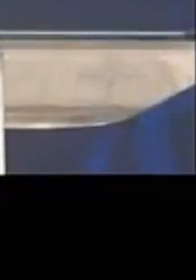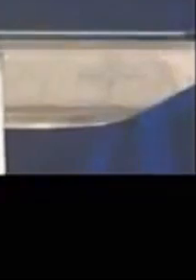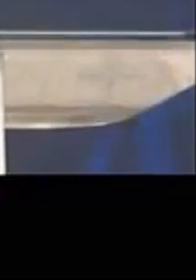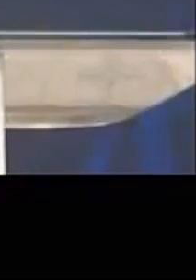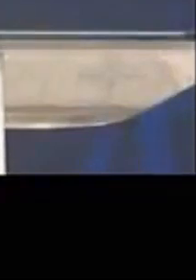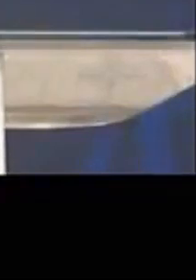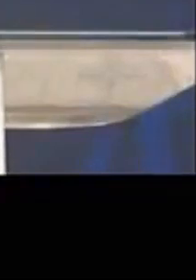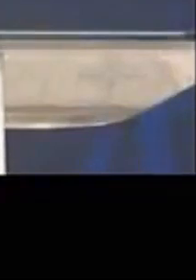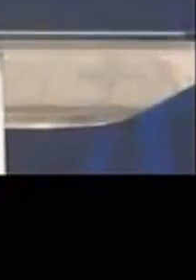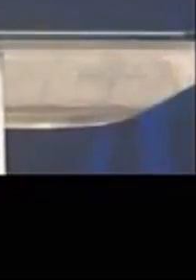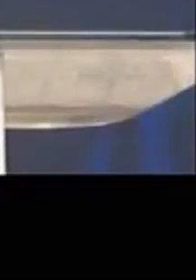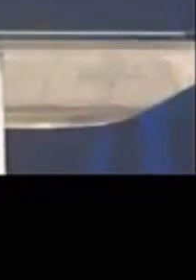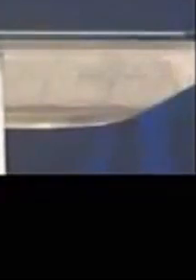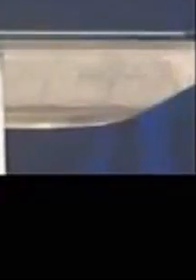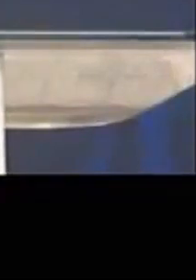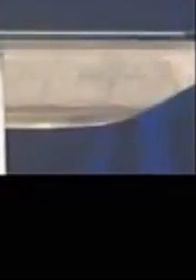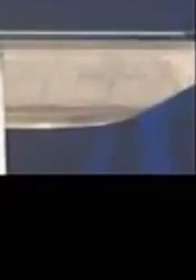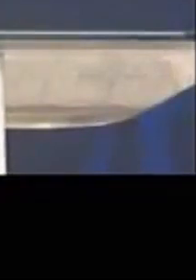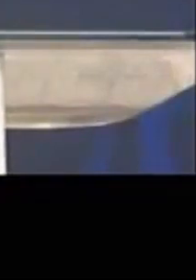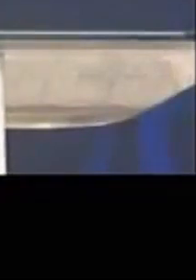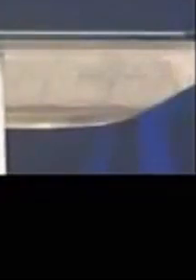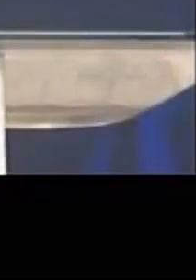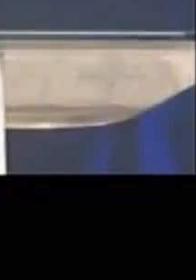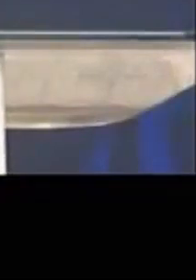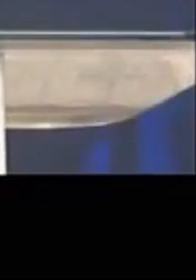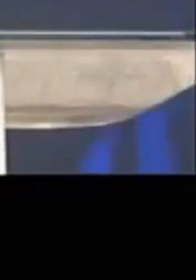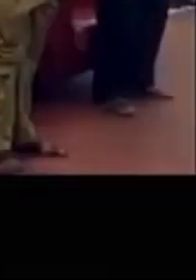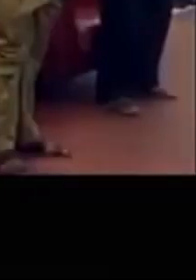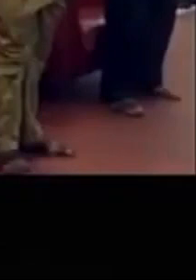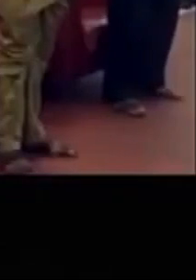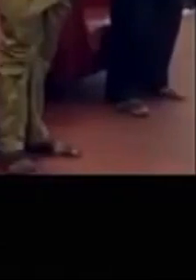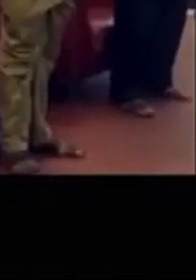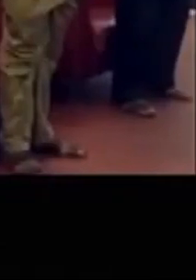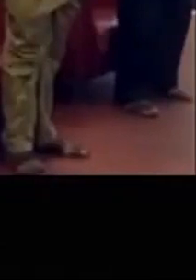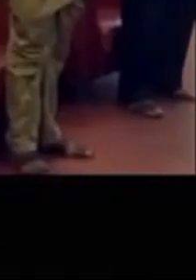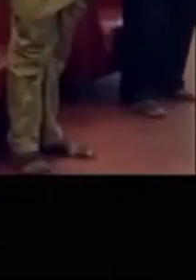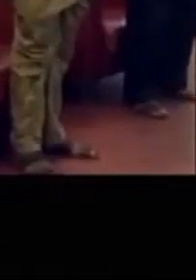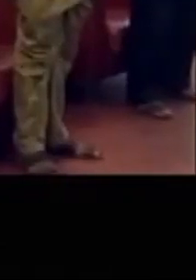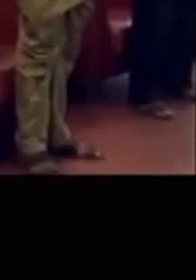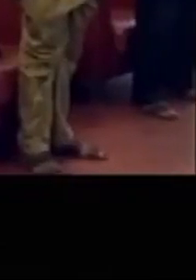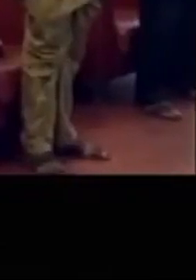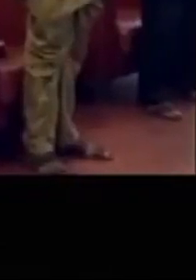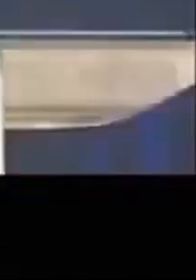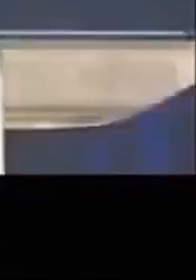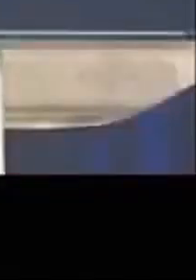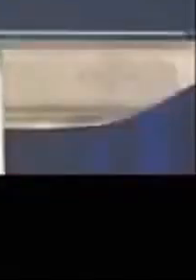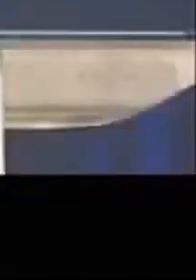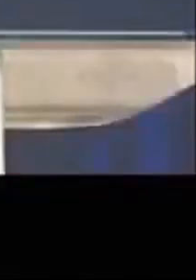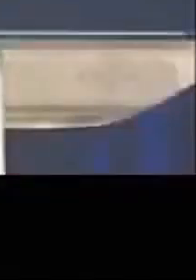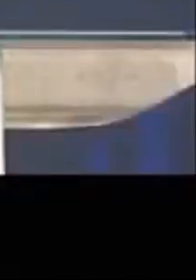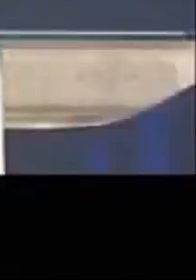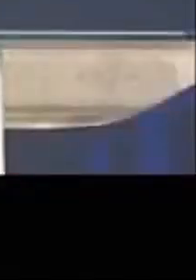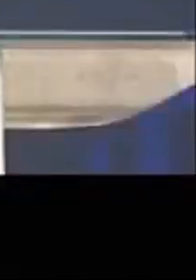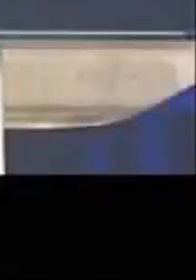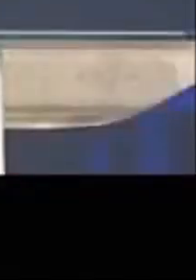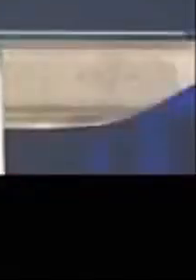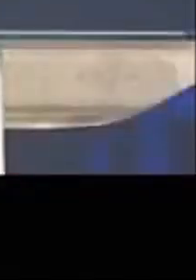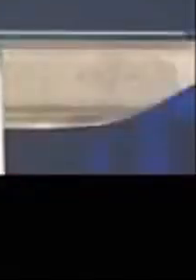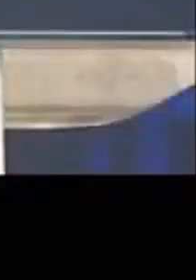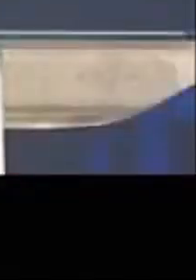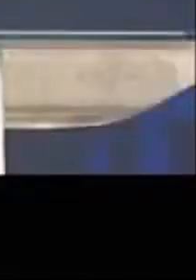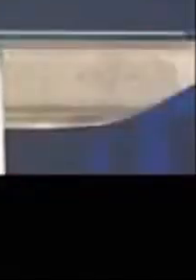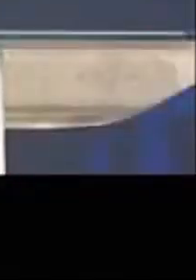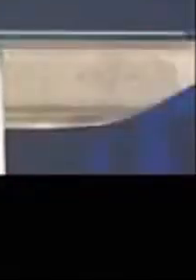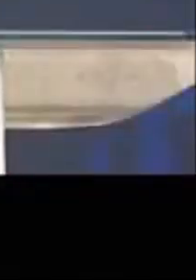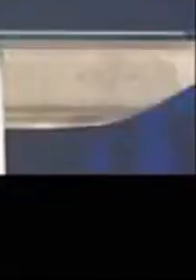passion, the desire, the longing you have given our hearts. Thank you for all our brethren, brothers and